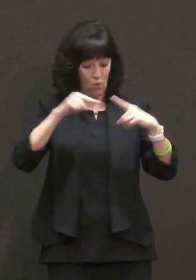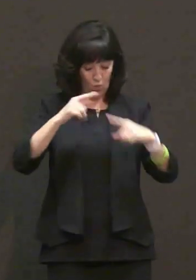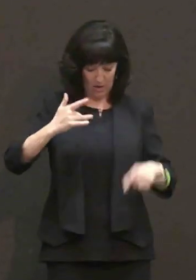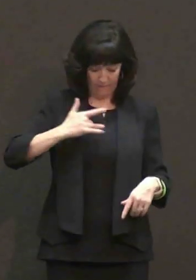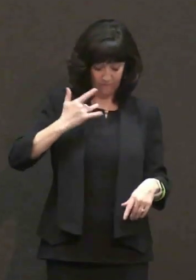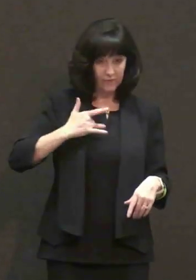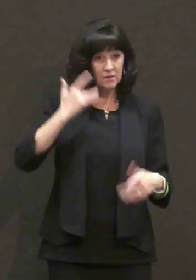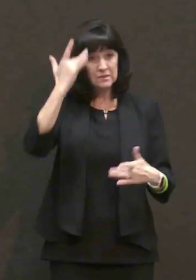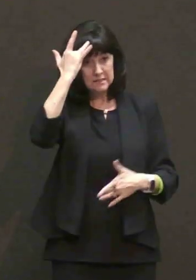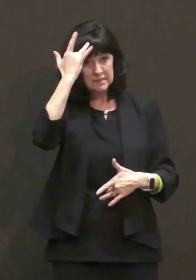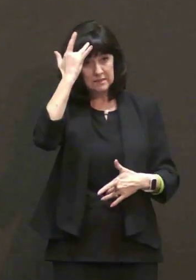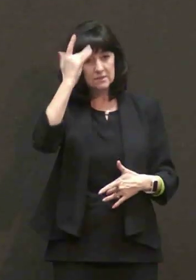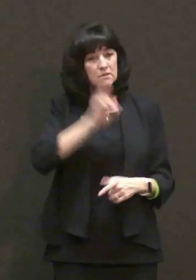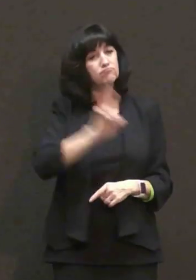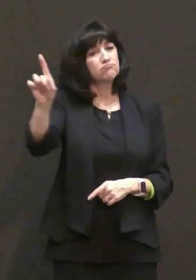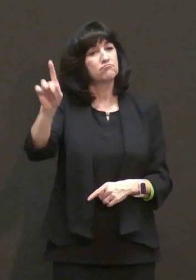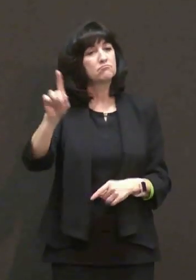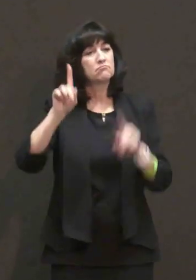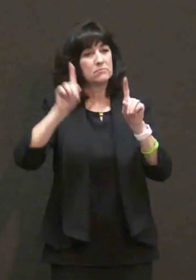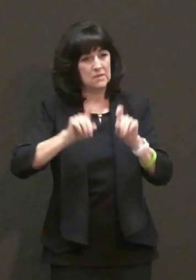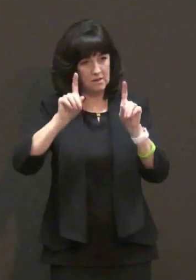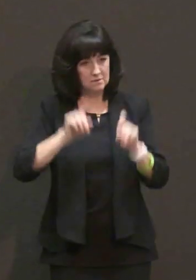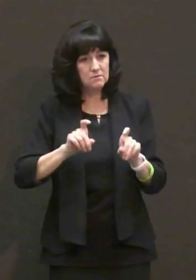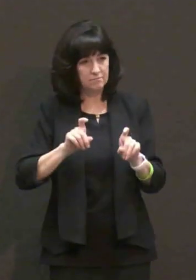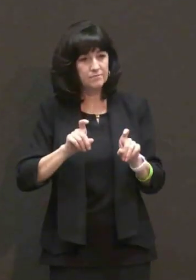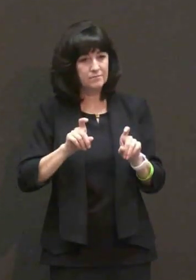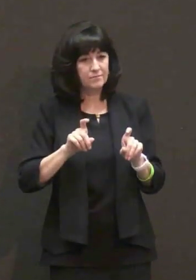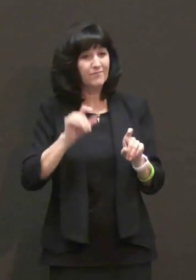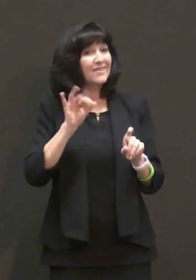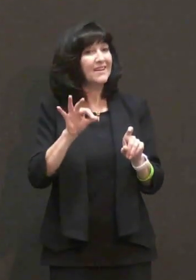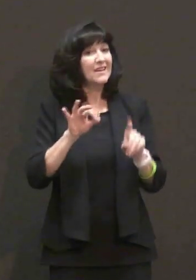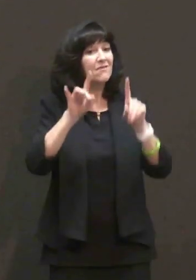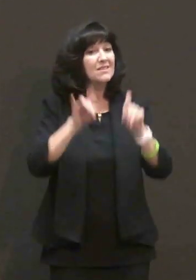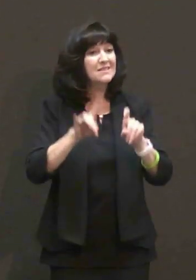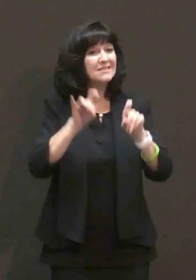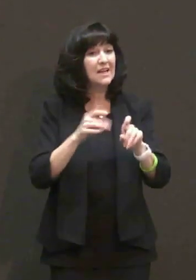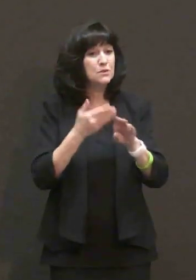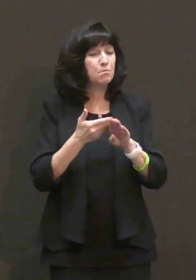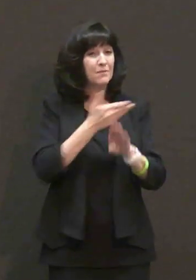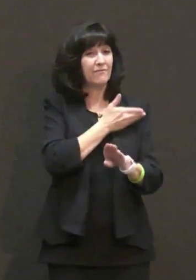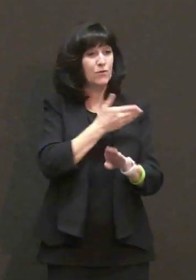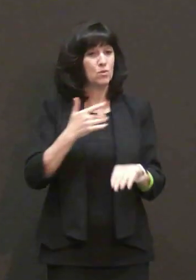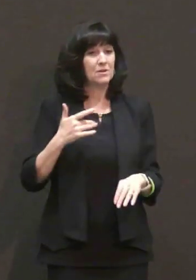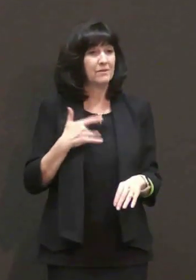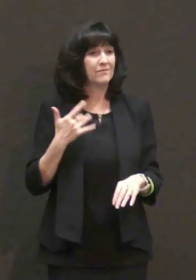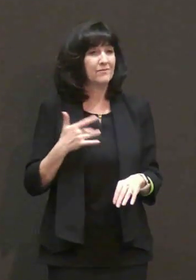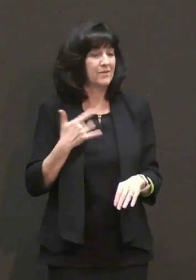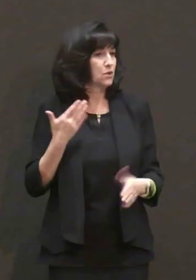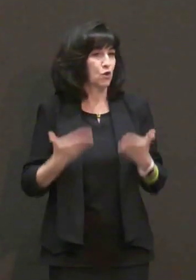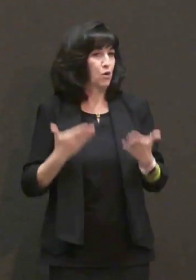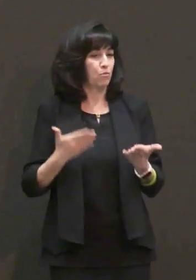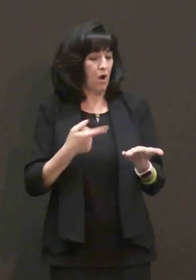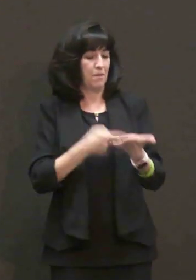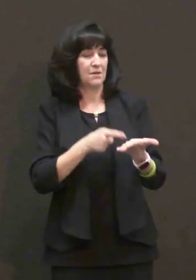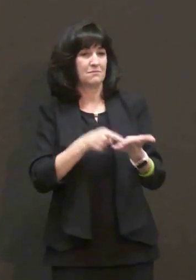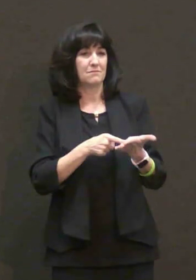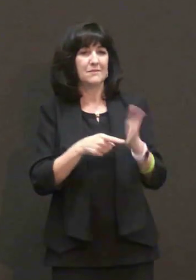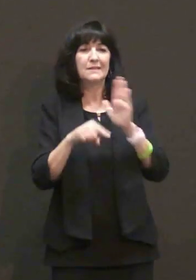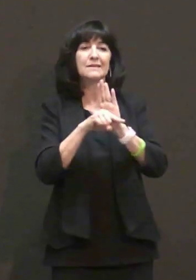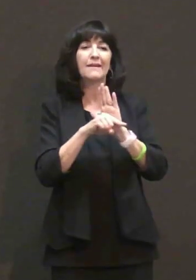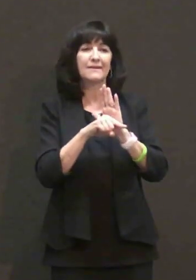symptoms. If people are tested before symptoms, they're more likely to have a false